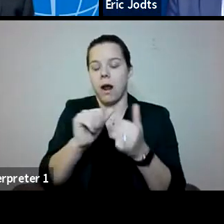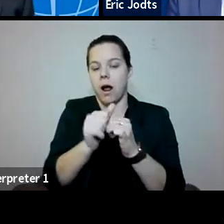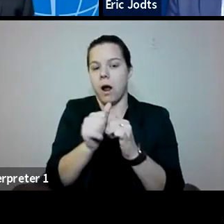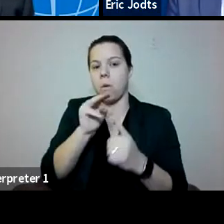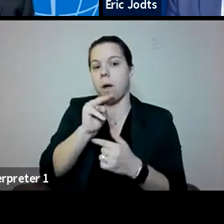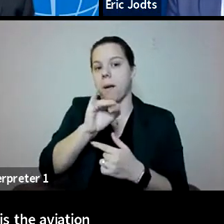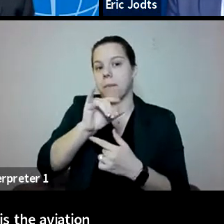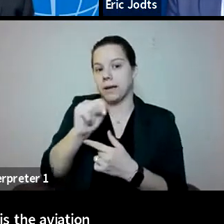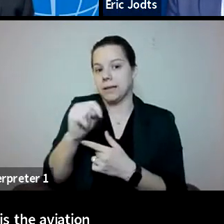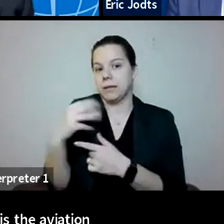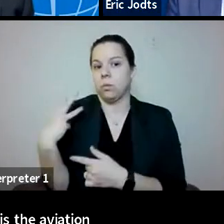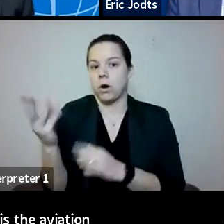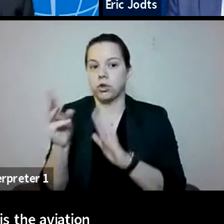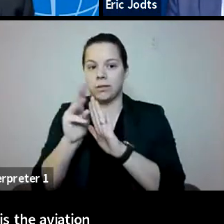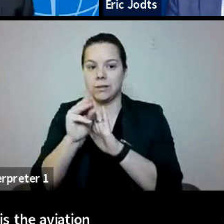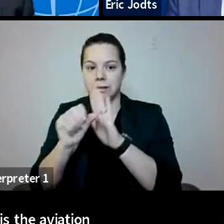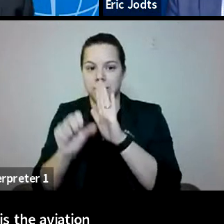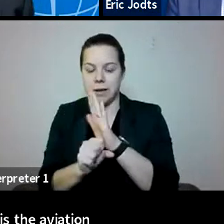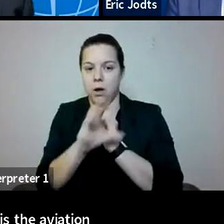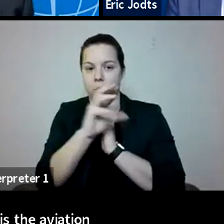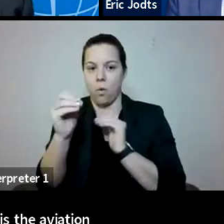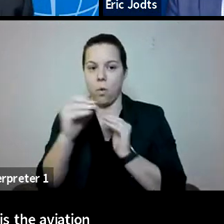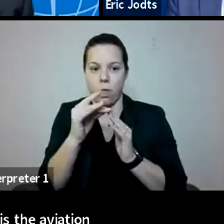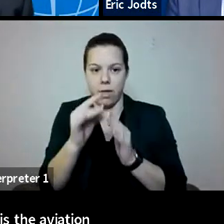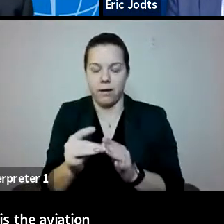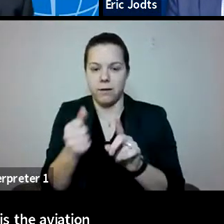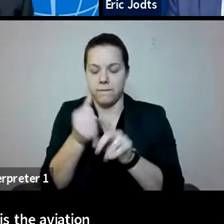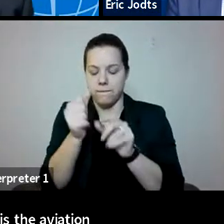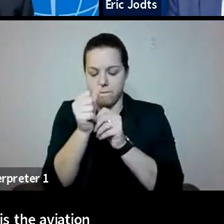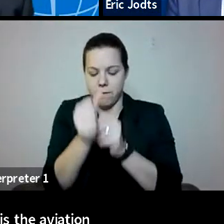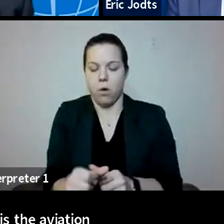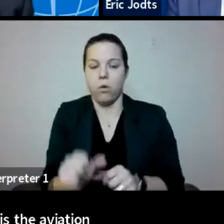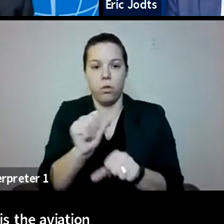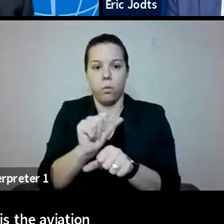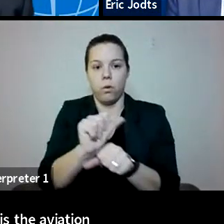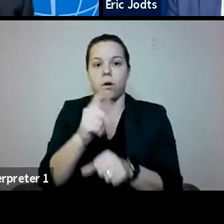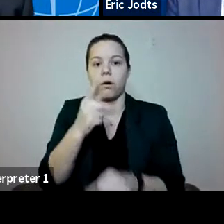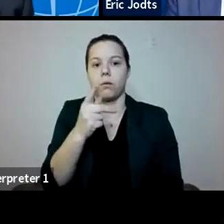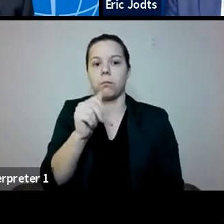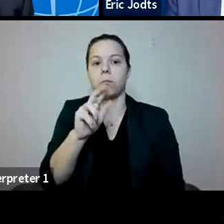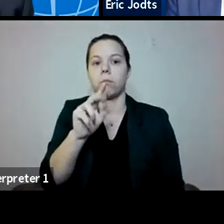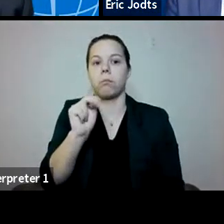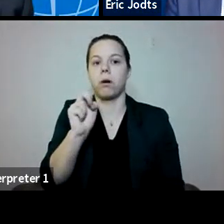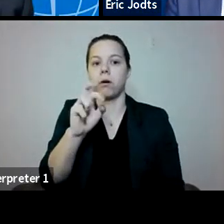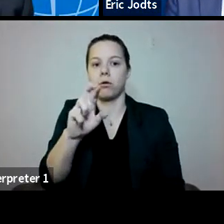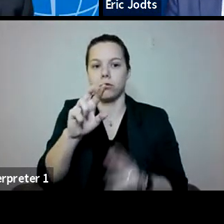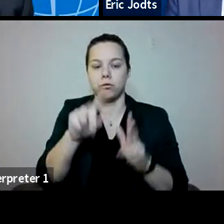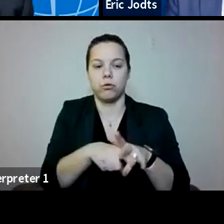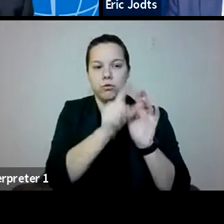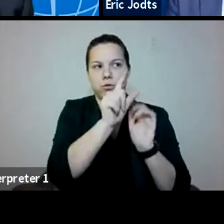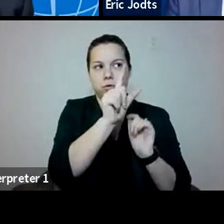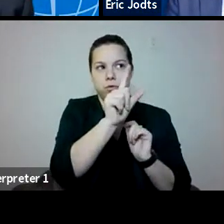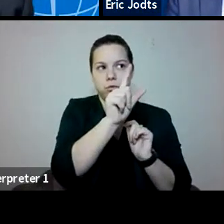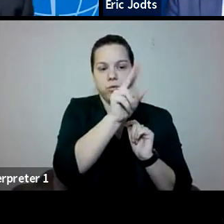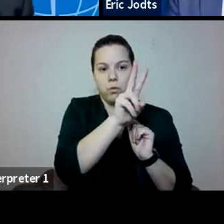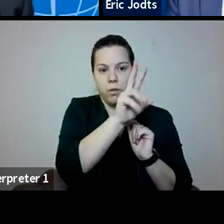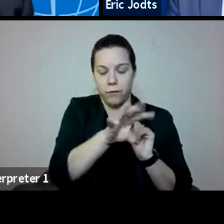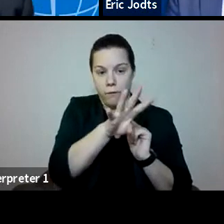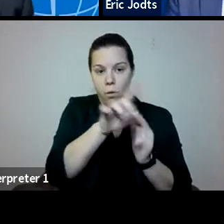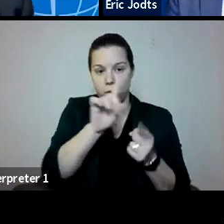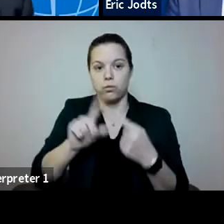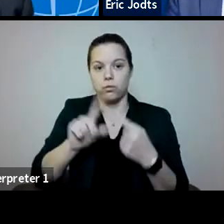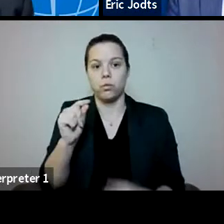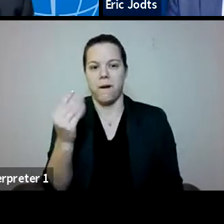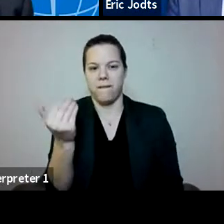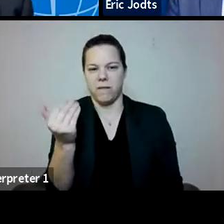State. It follows in the work that partner did from 2004 to 2015. So we've been working with universities for a